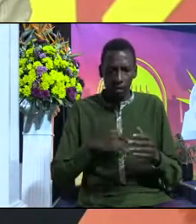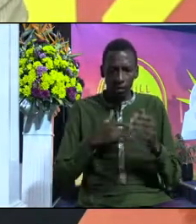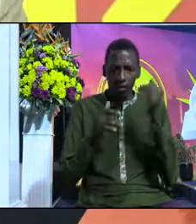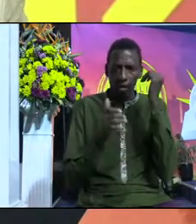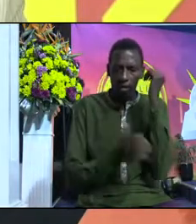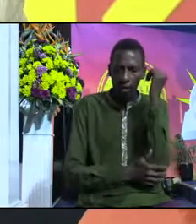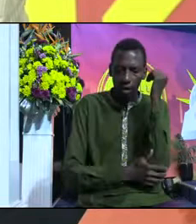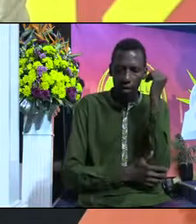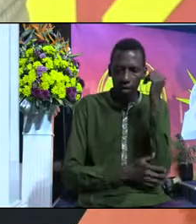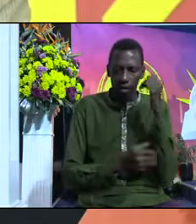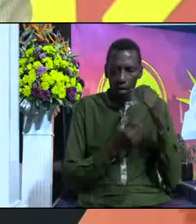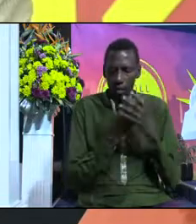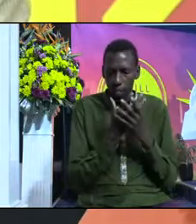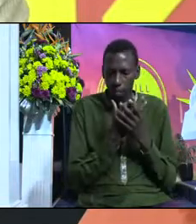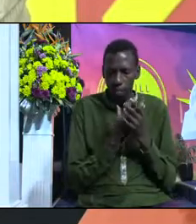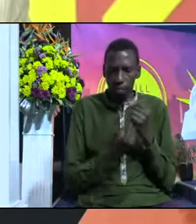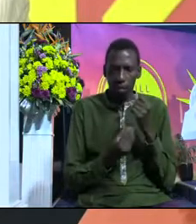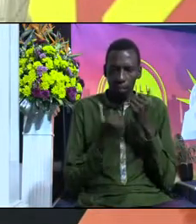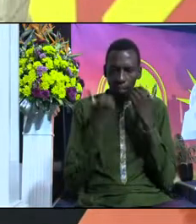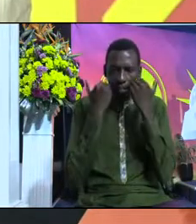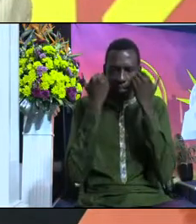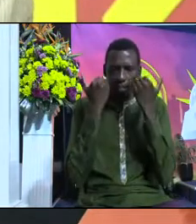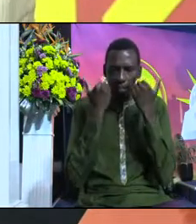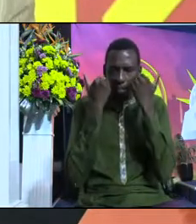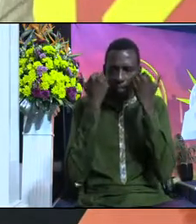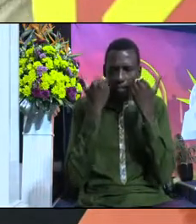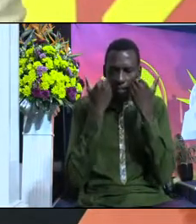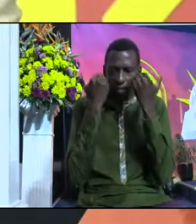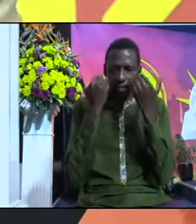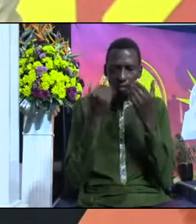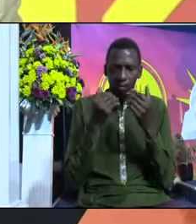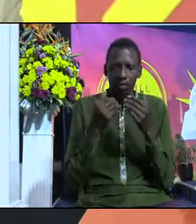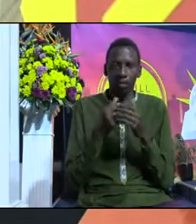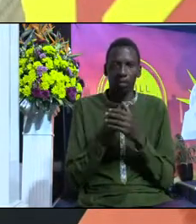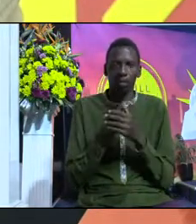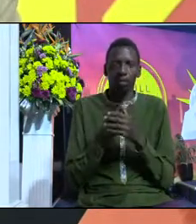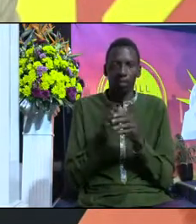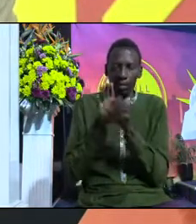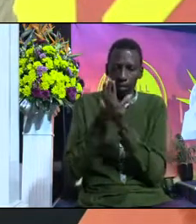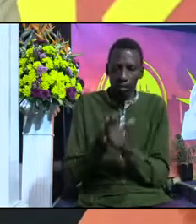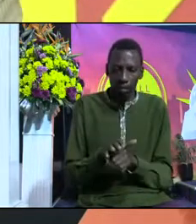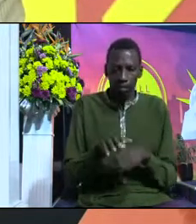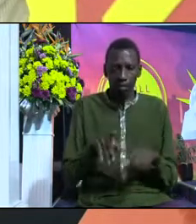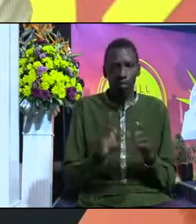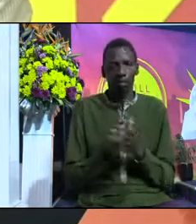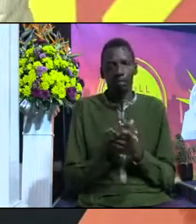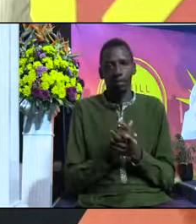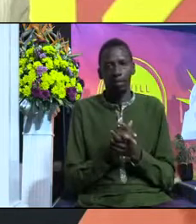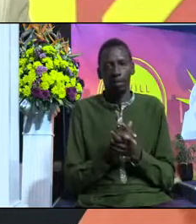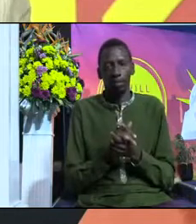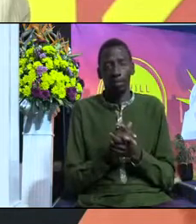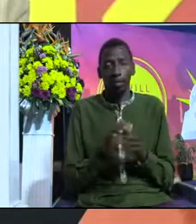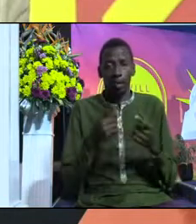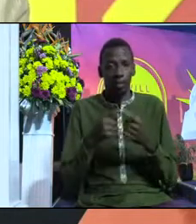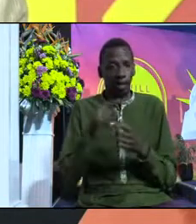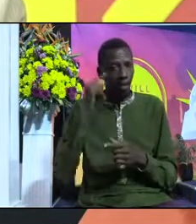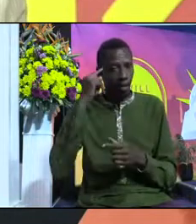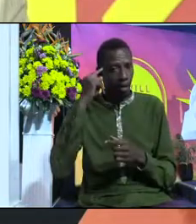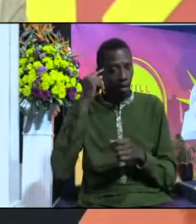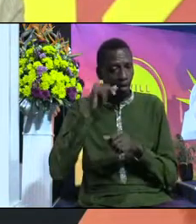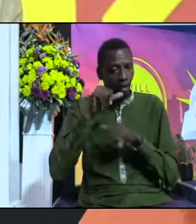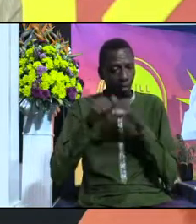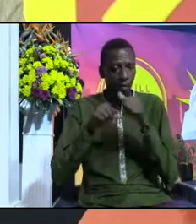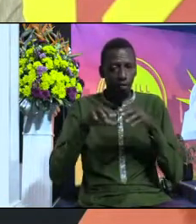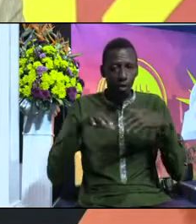bad, depressed, and down on yourself. I know you don't believe me, how you're looking at me. But think about how